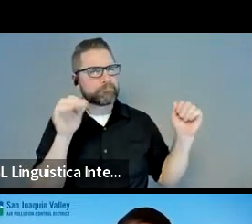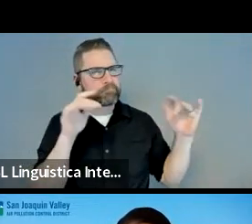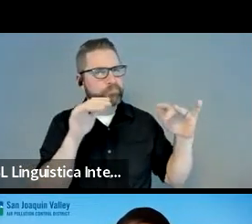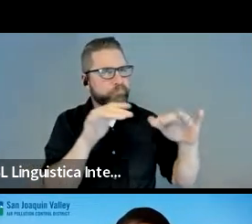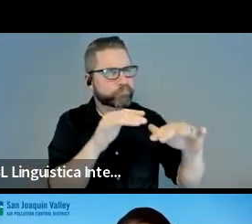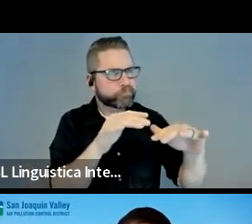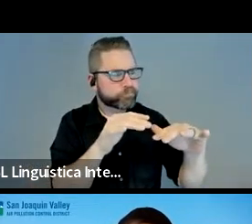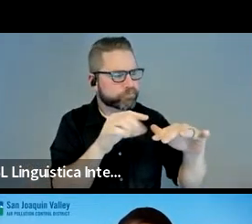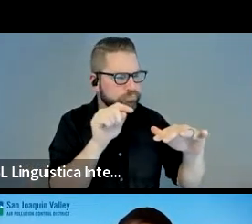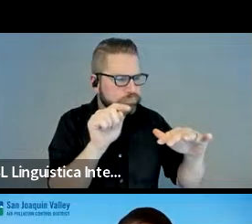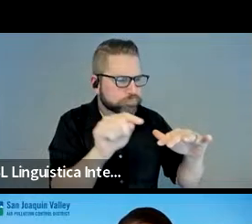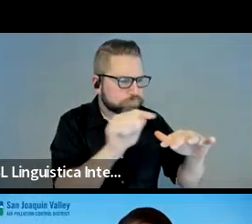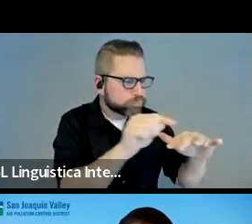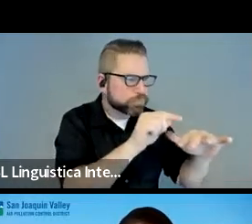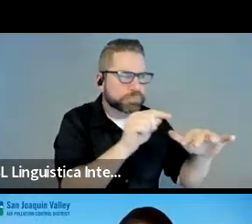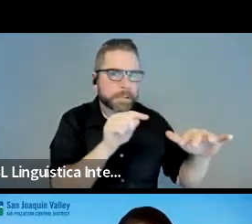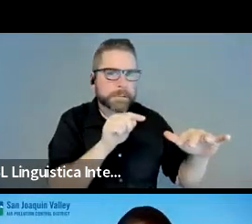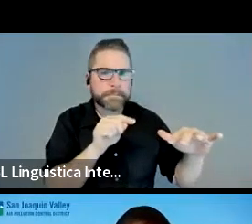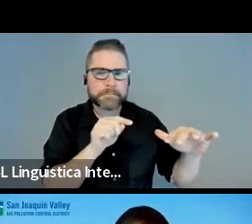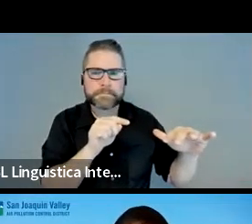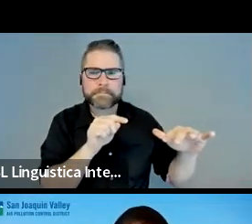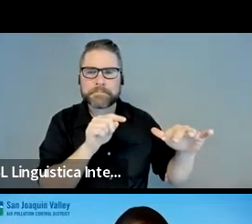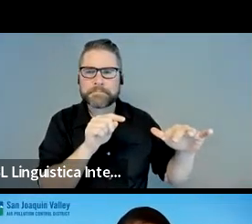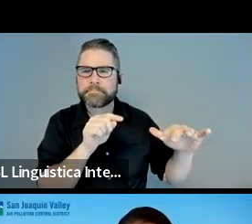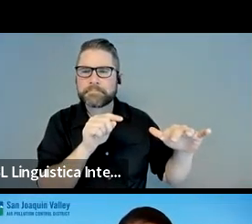that have the air